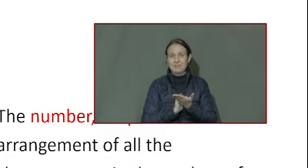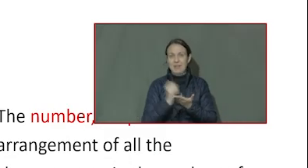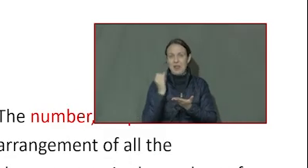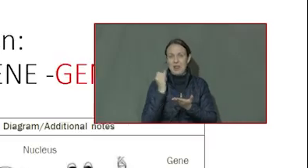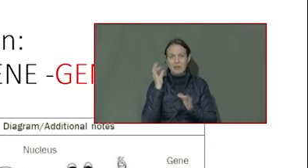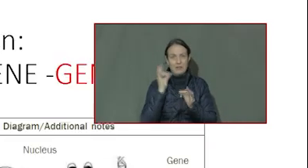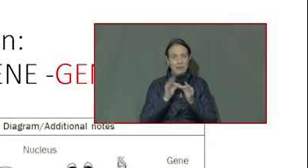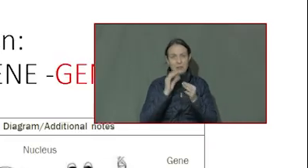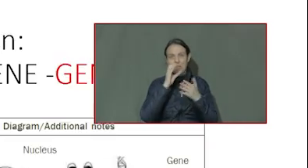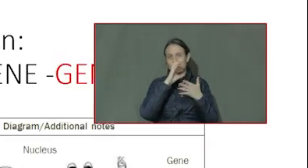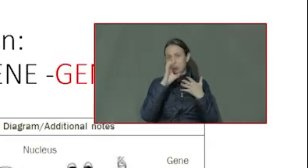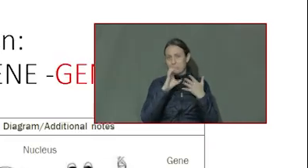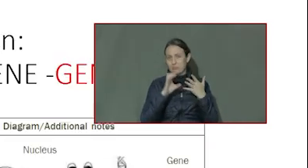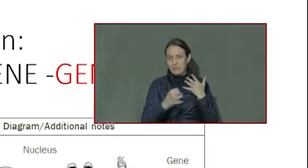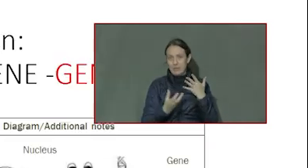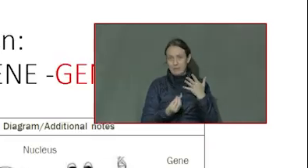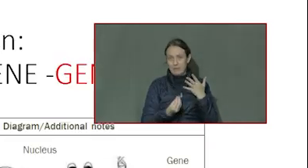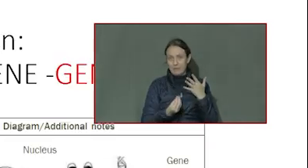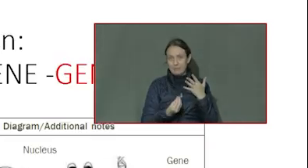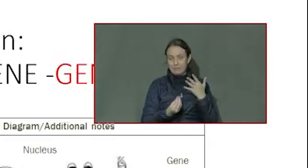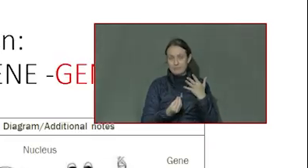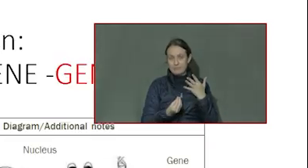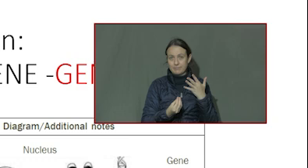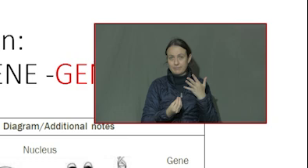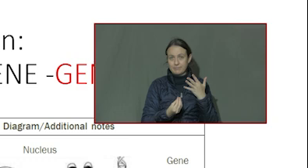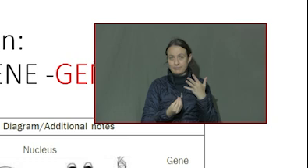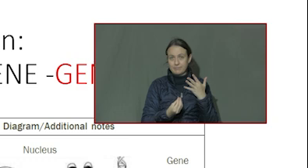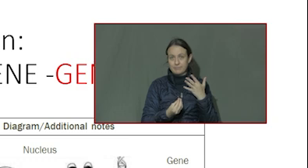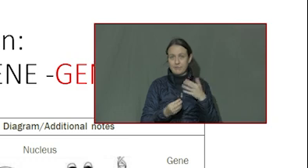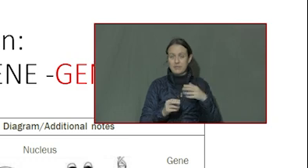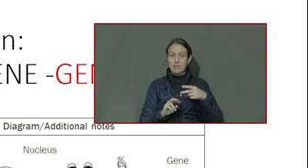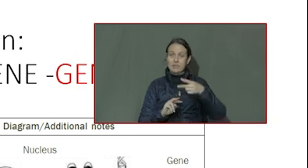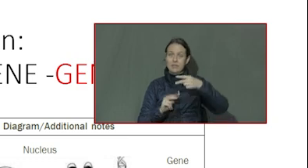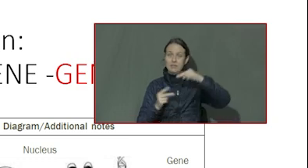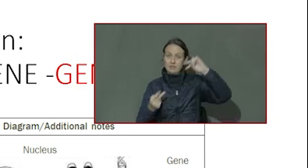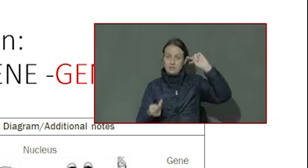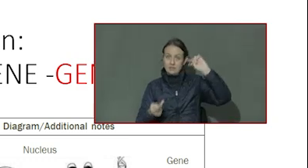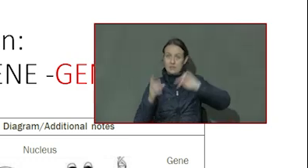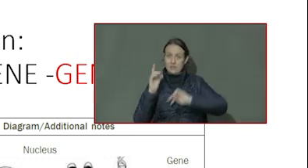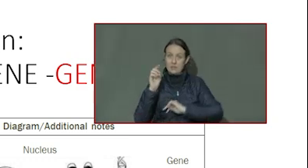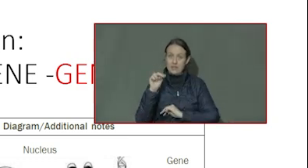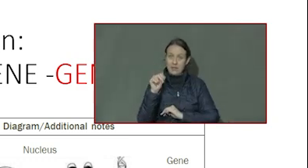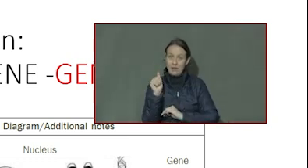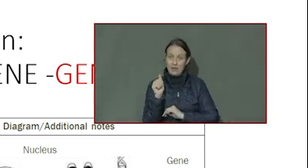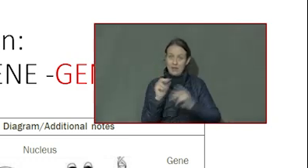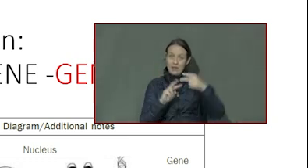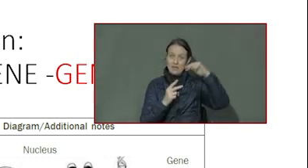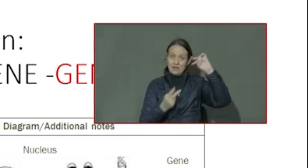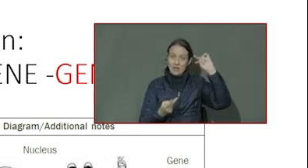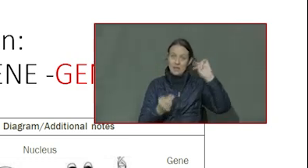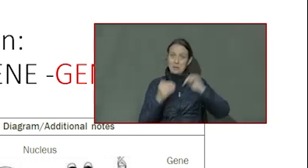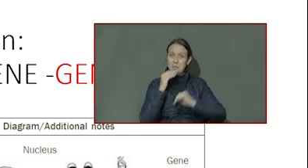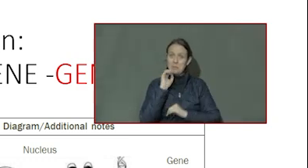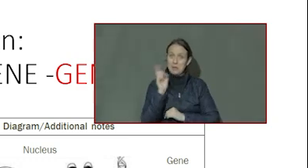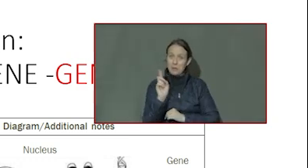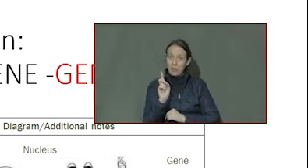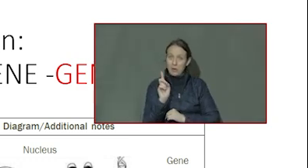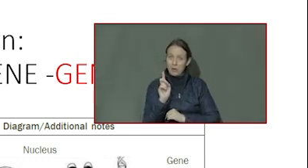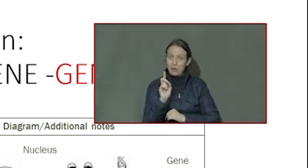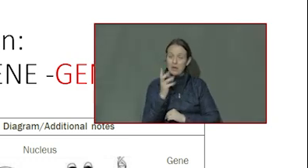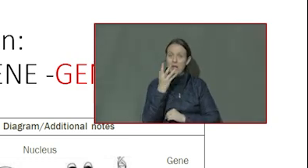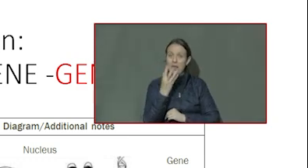characteristics. Whereas DNA, we know that it is the one that carries the